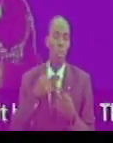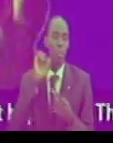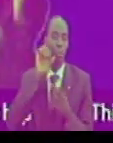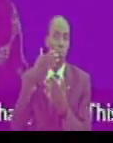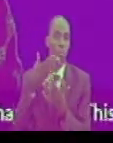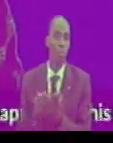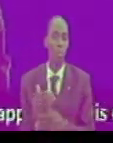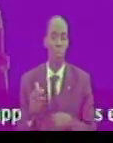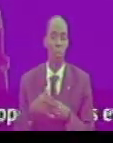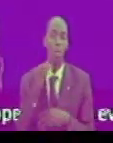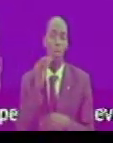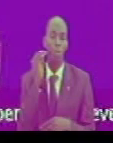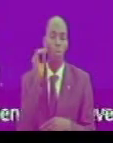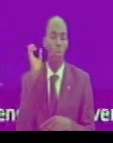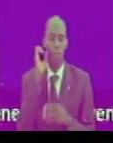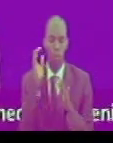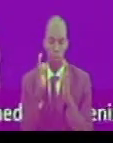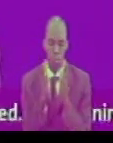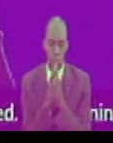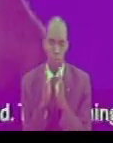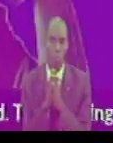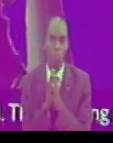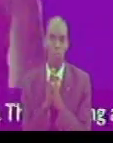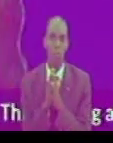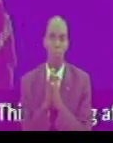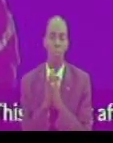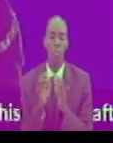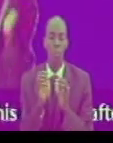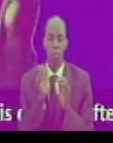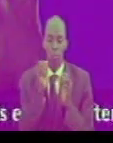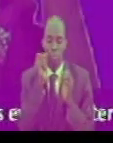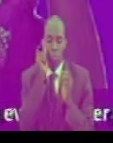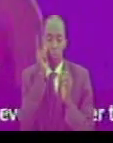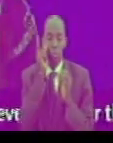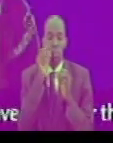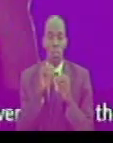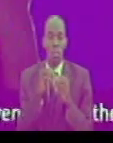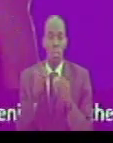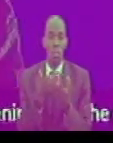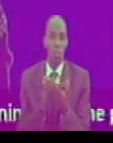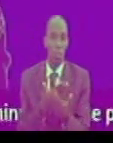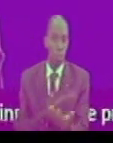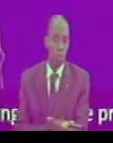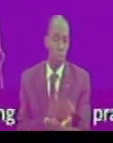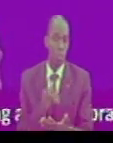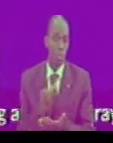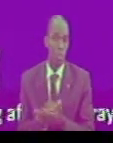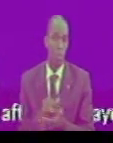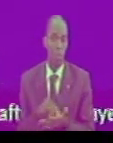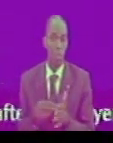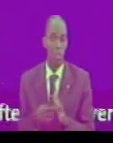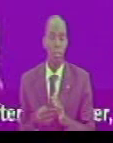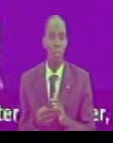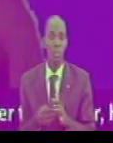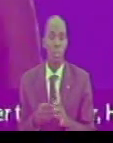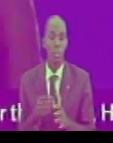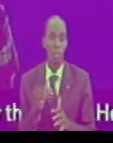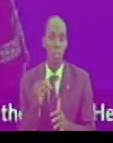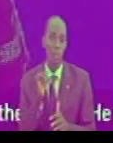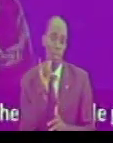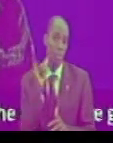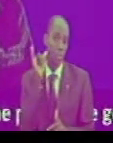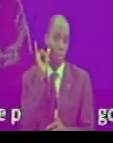was yesterday. I woke up. I see that there is strength in me. I said, God, I know you have